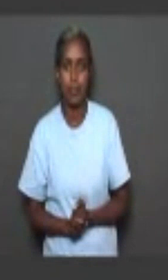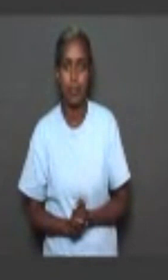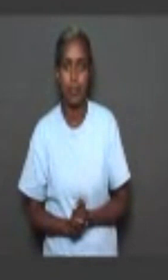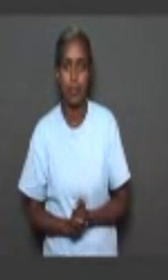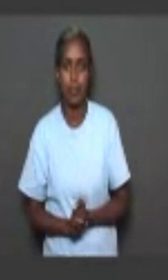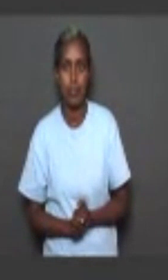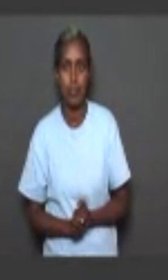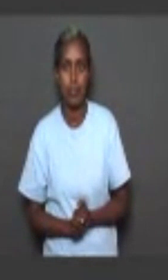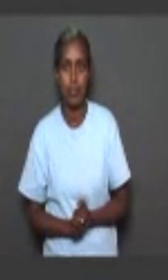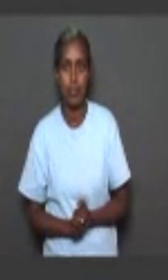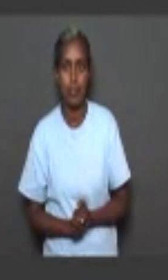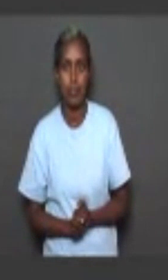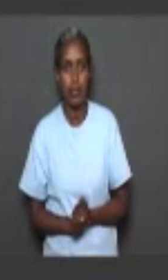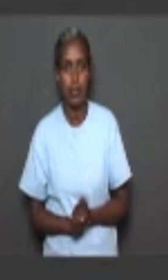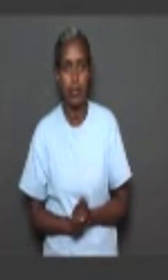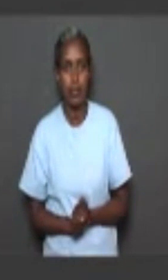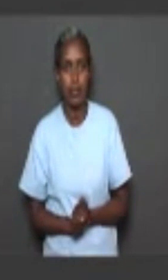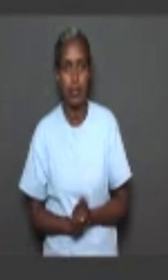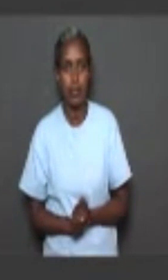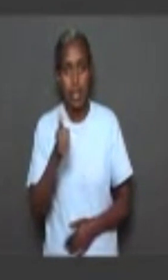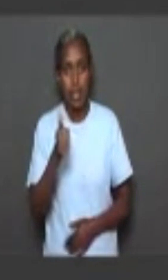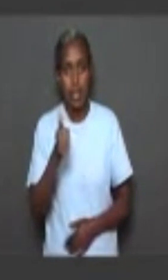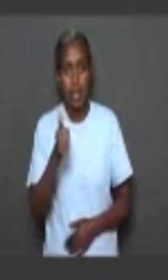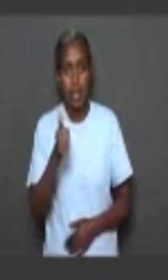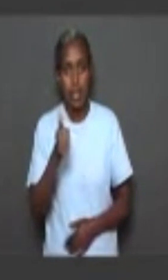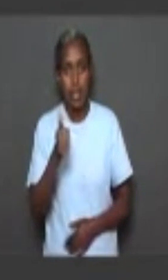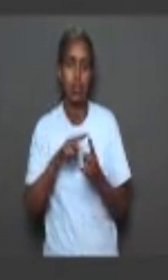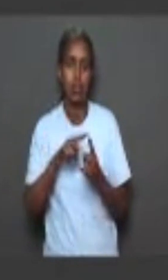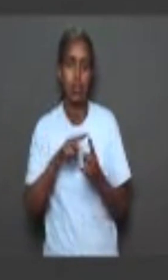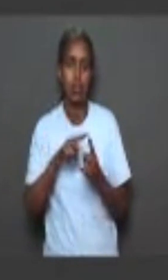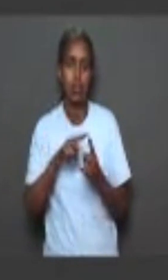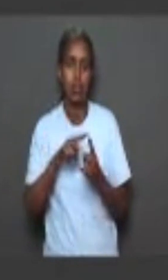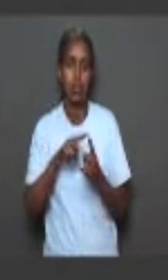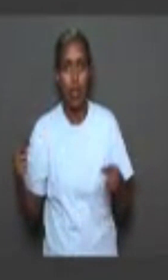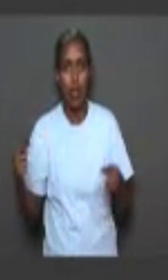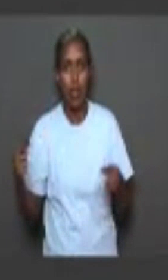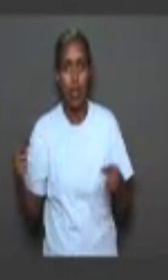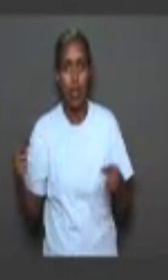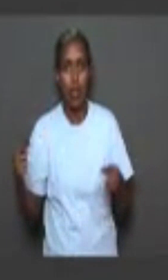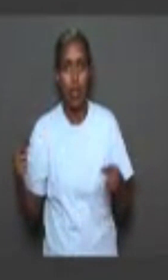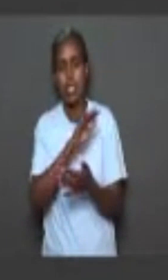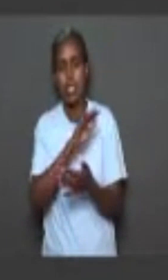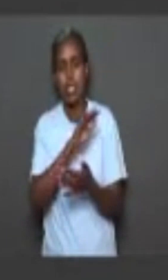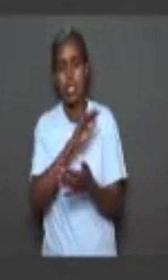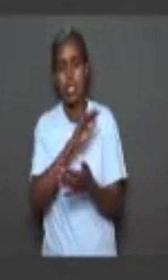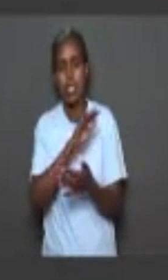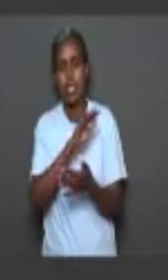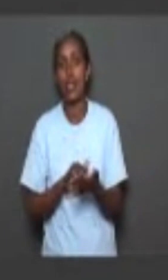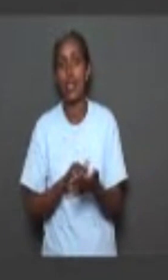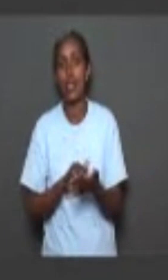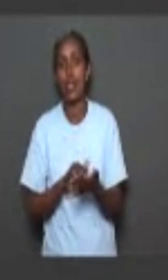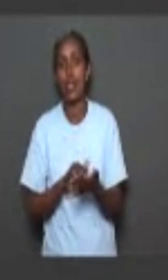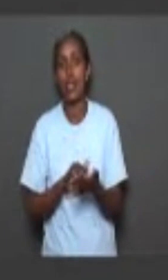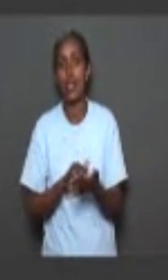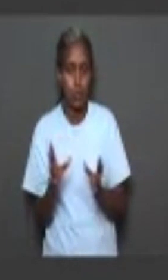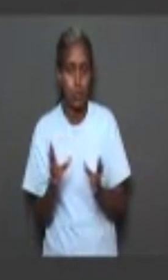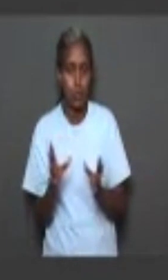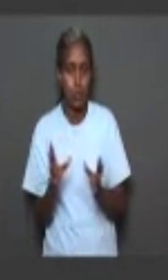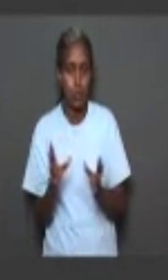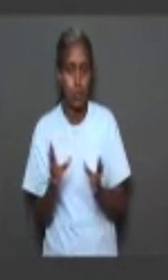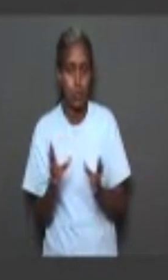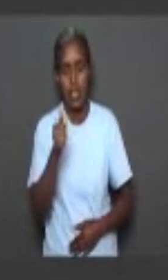If there is a 1-to-1 correspondence between 2 sets, A